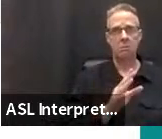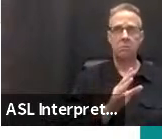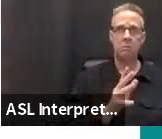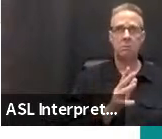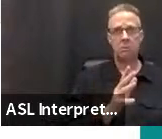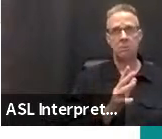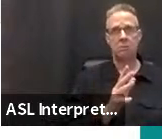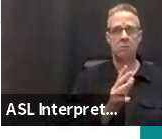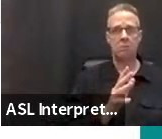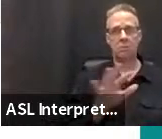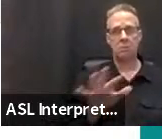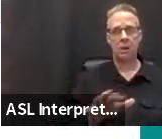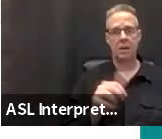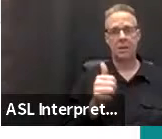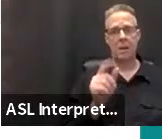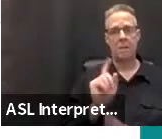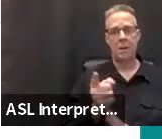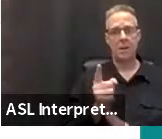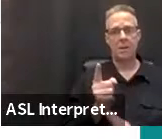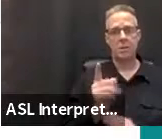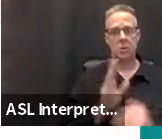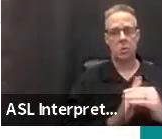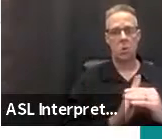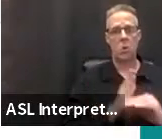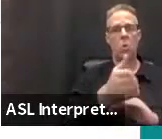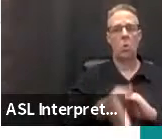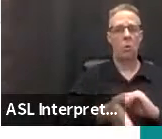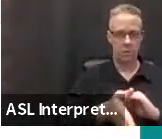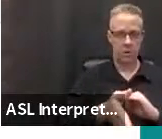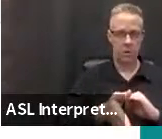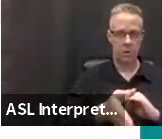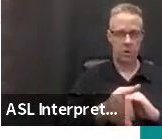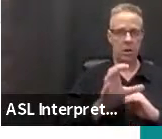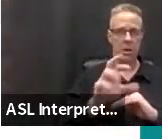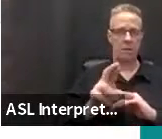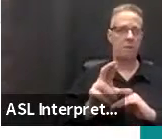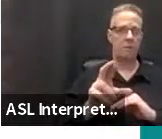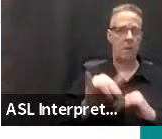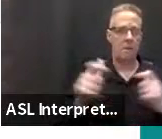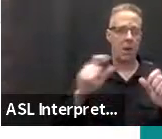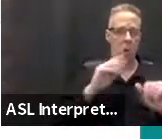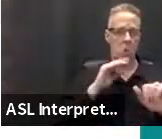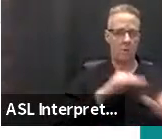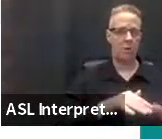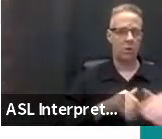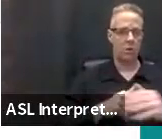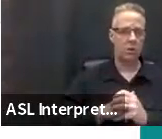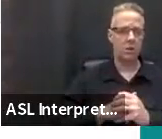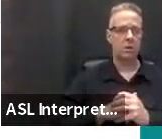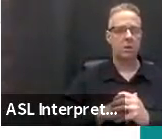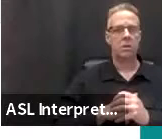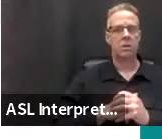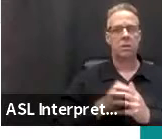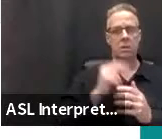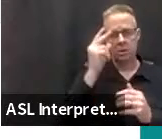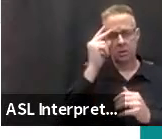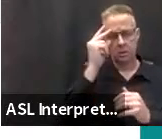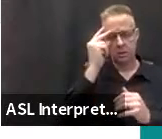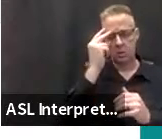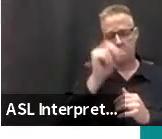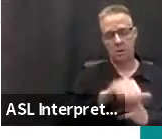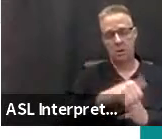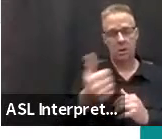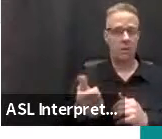about 10 minutes to cross the Columbia, the main river. And then, another 4 minutes